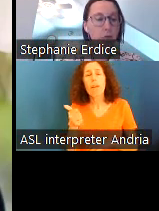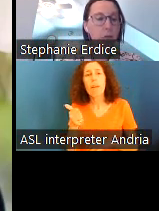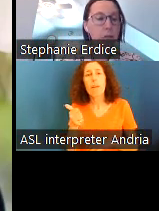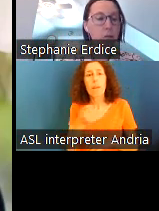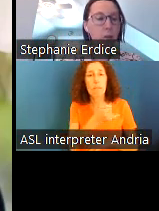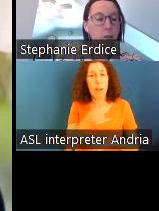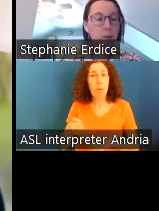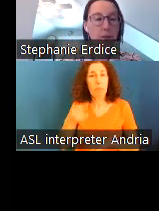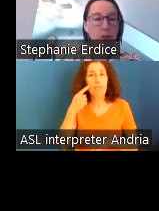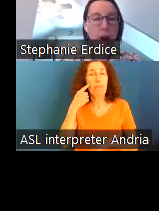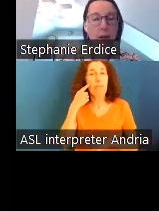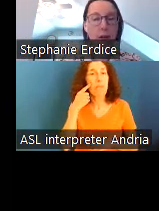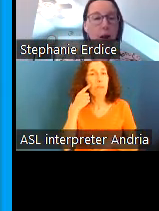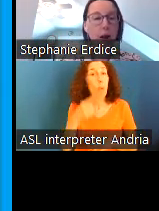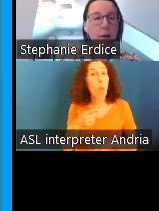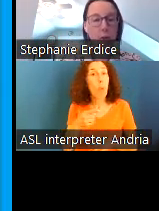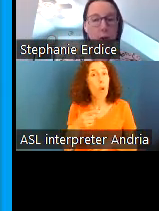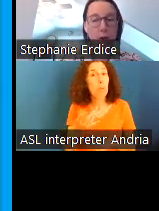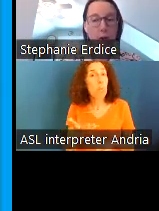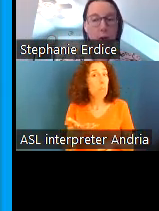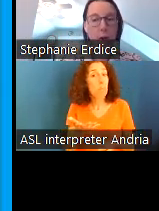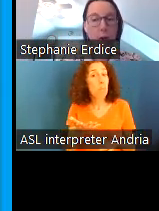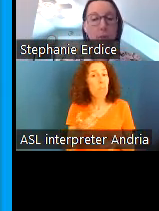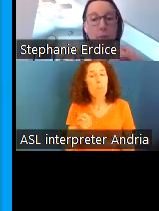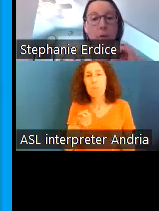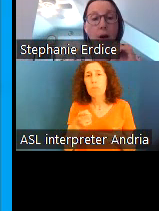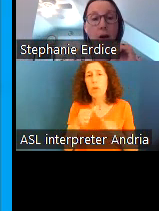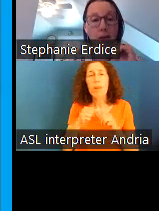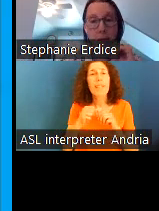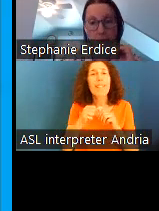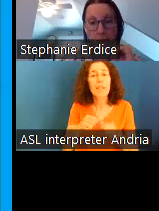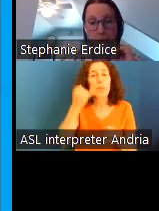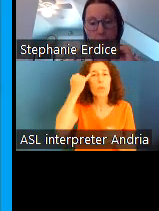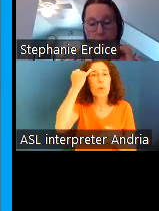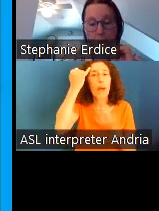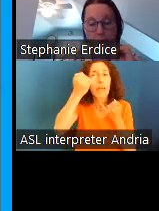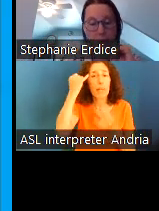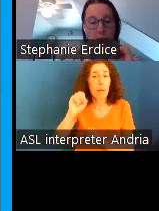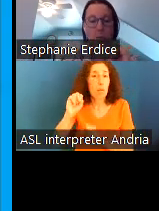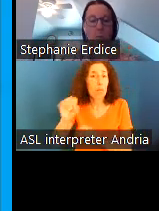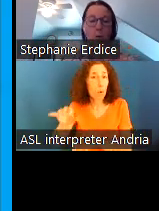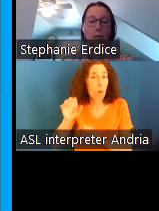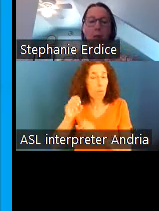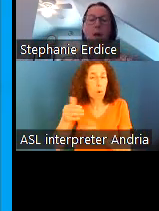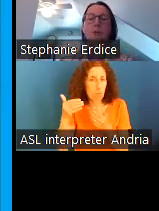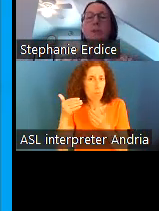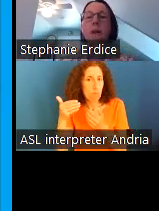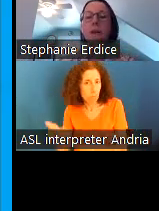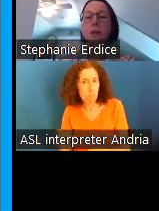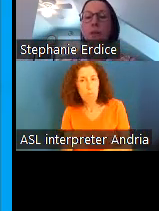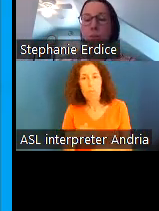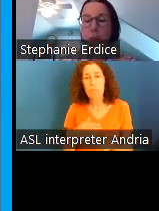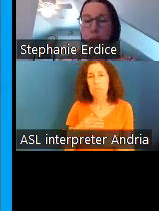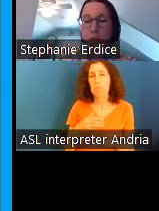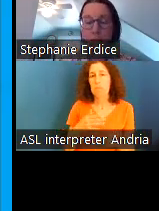I will let you continue putting them in the chat, and I will put some of ours up here that we have come up with. This is